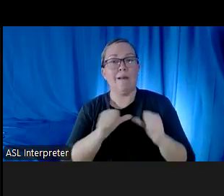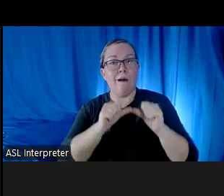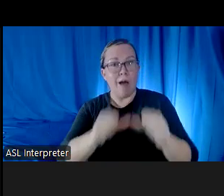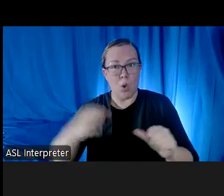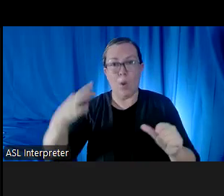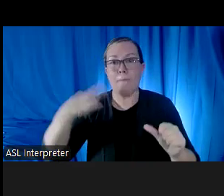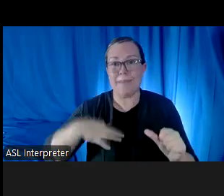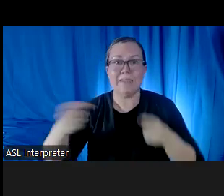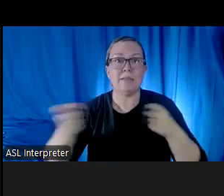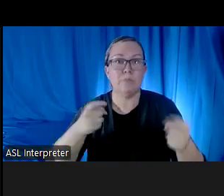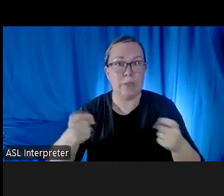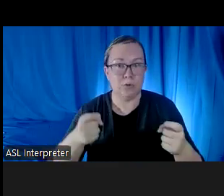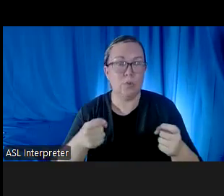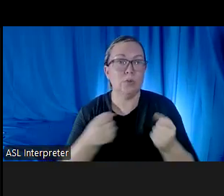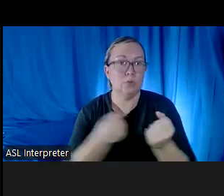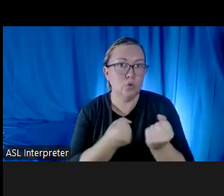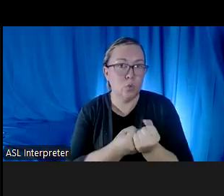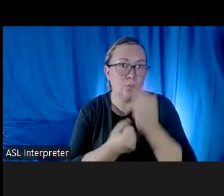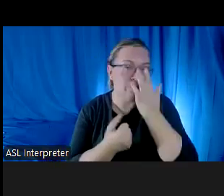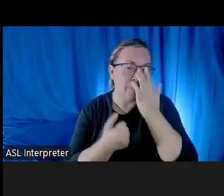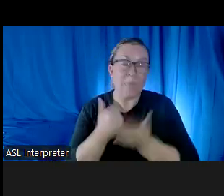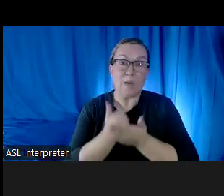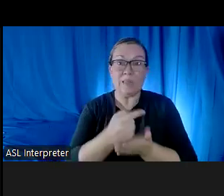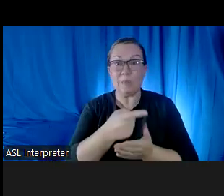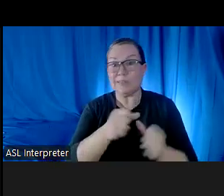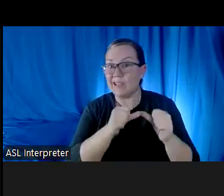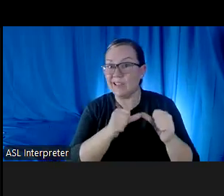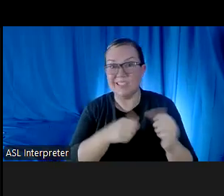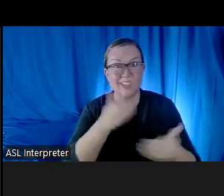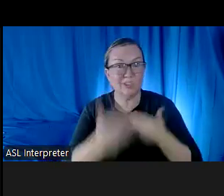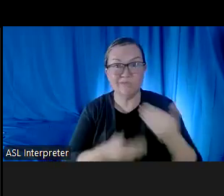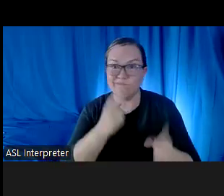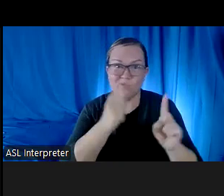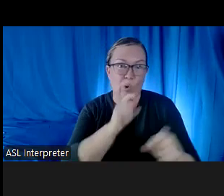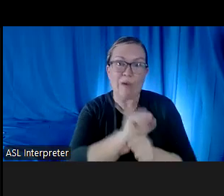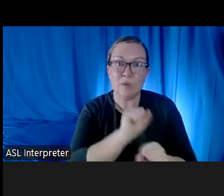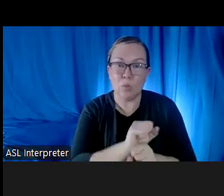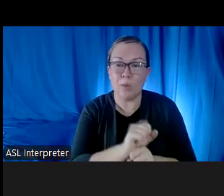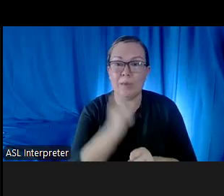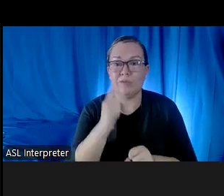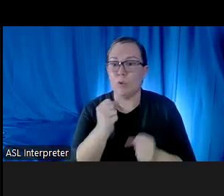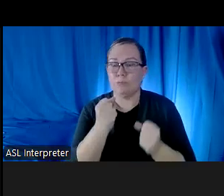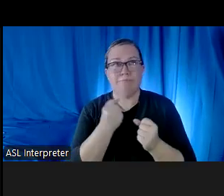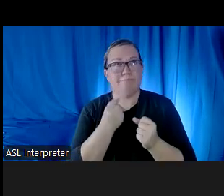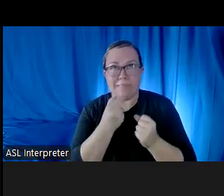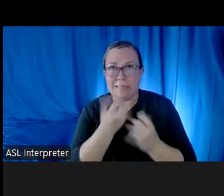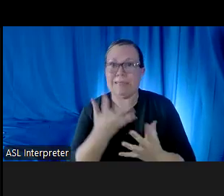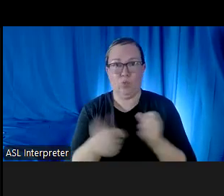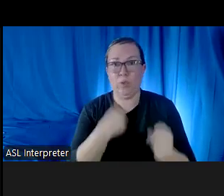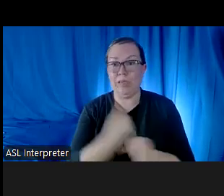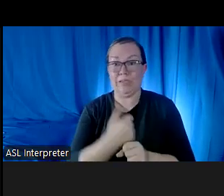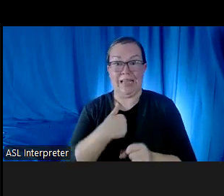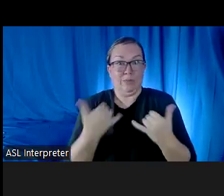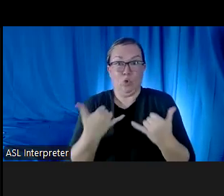management, being able to provide assistance with them as they continue down that employment path for several years. In fact, I am currently